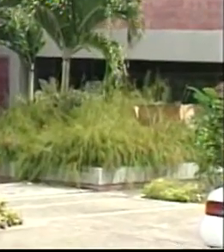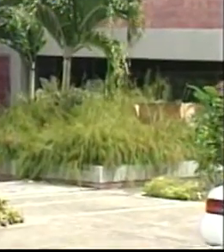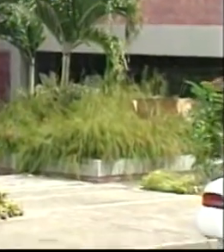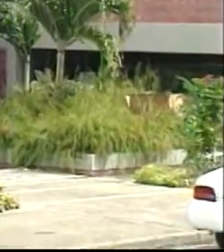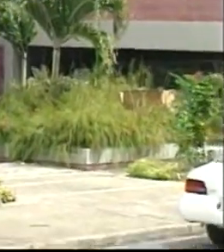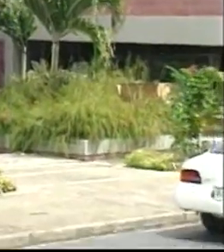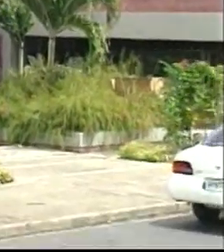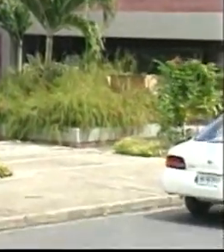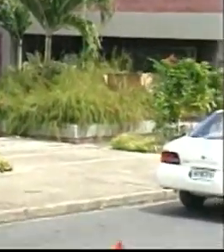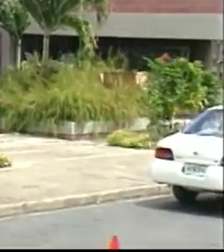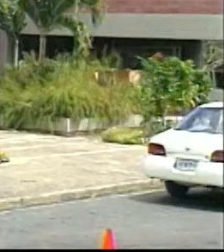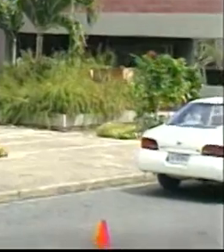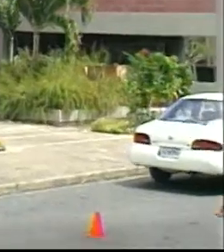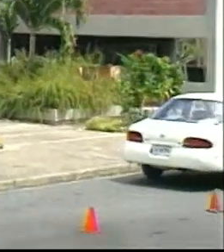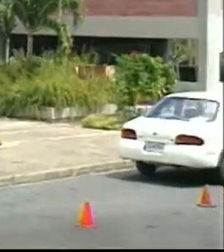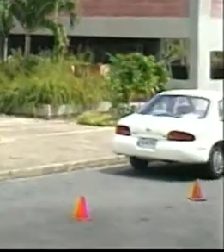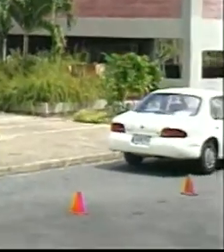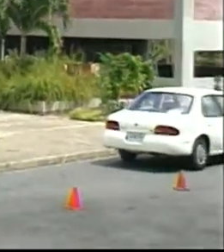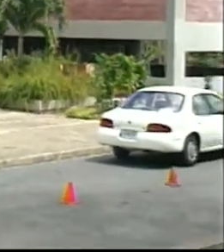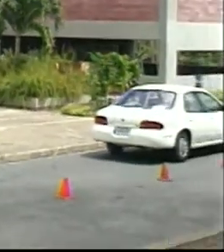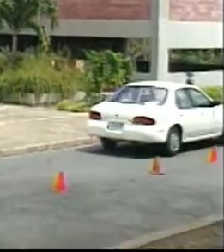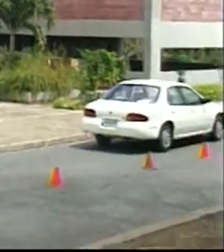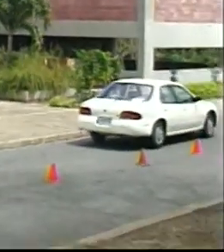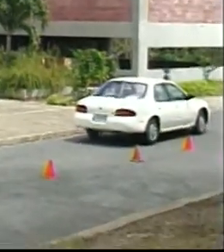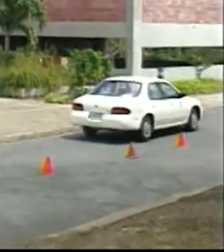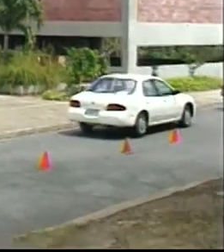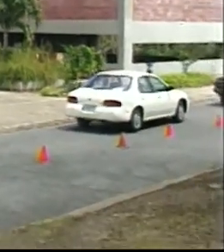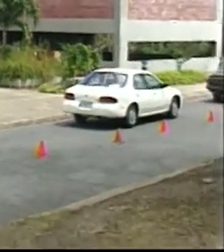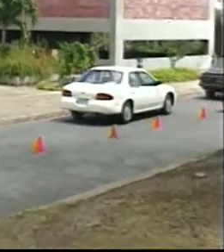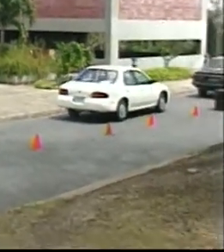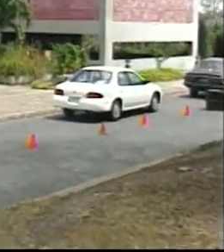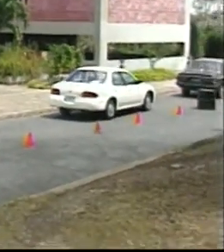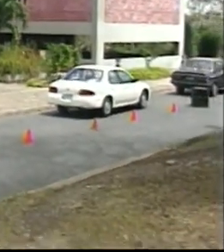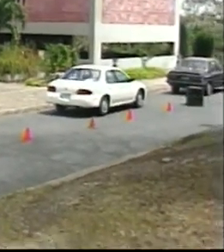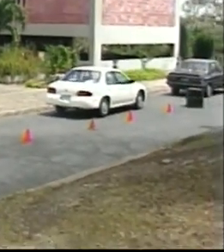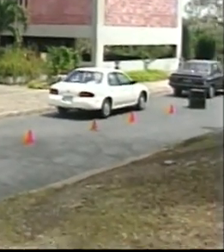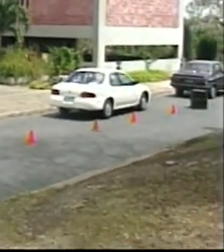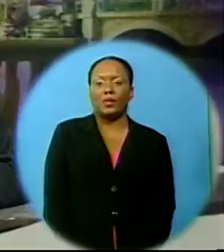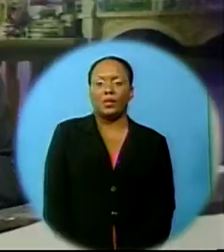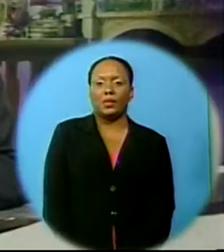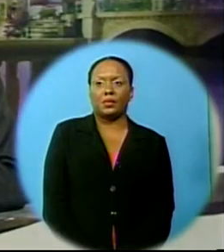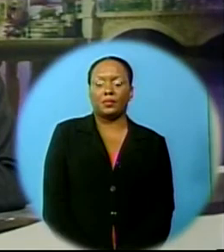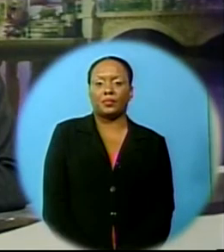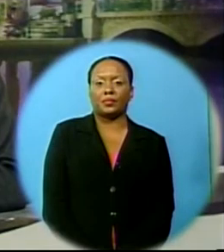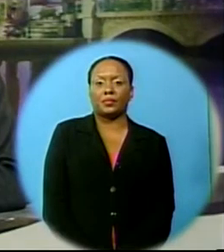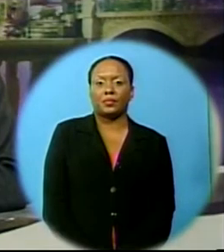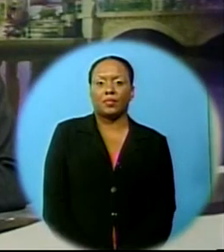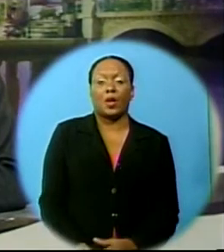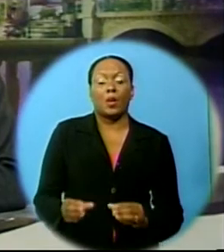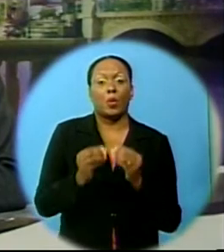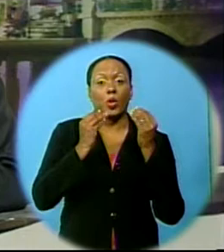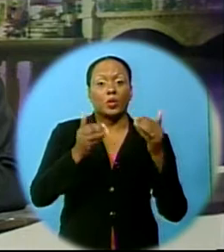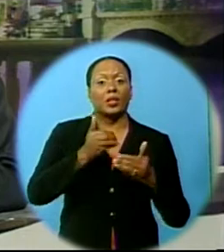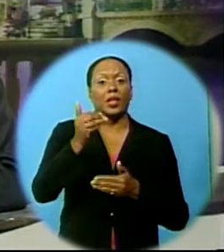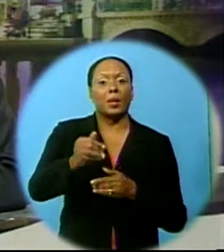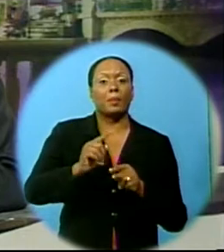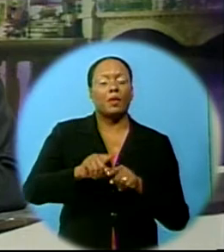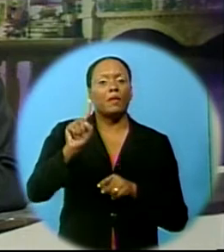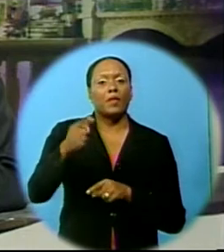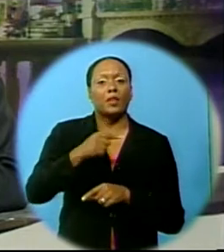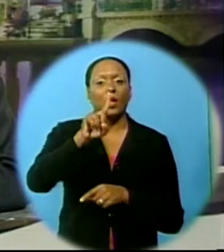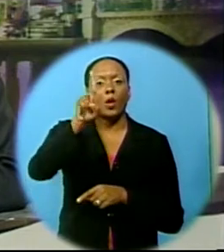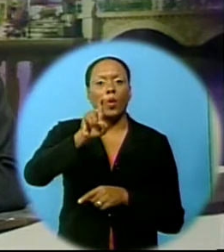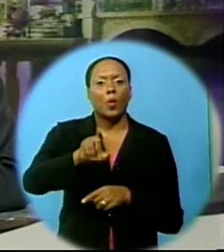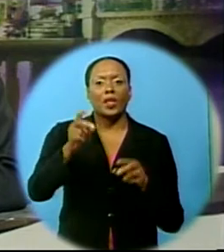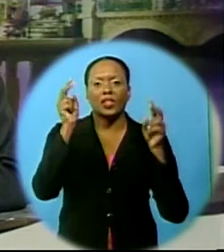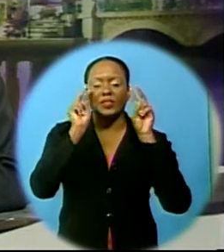1,361 degrees, diplomas and certificates across a range of disciplines. We'll have more news ahead, but first